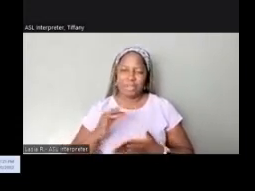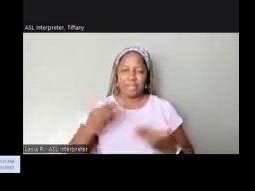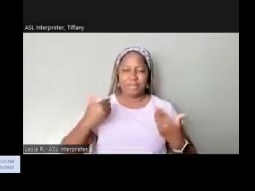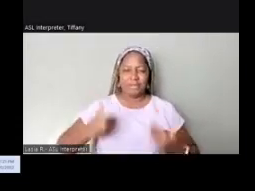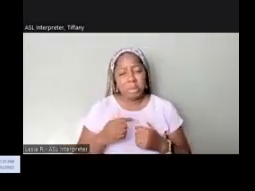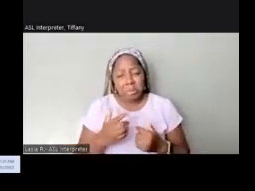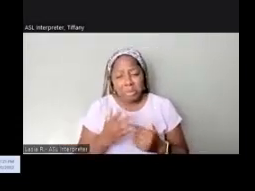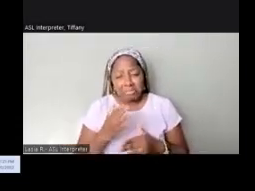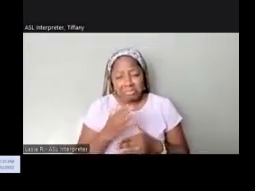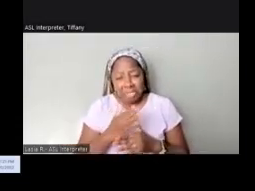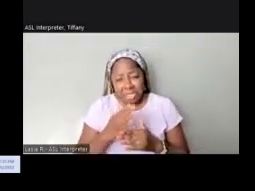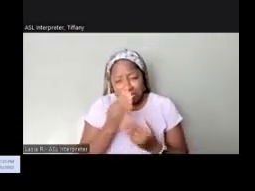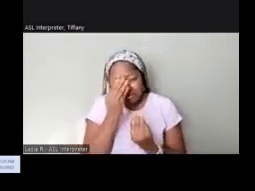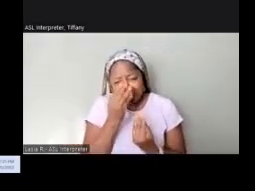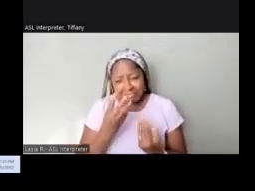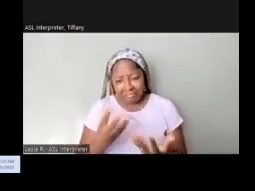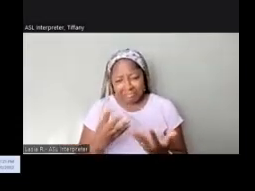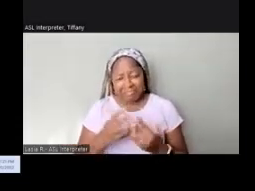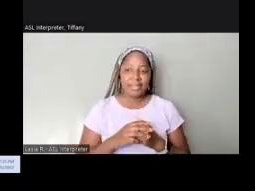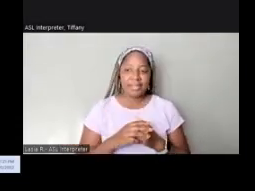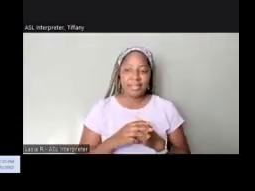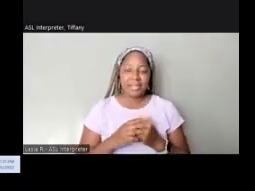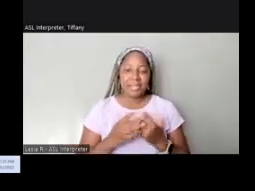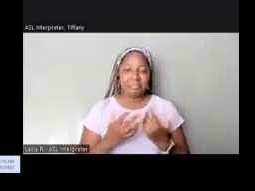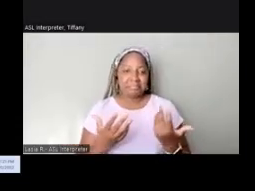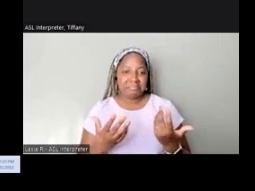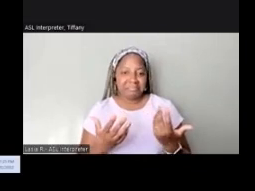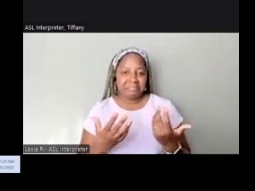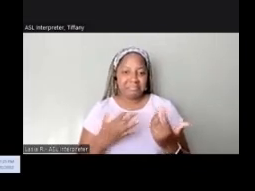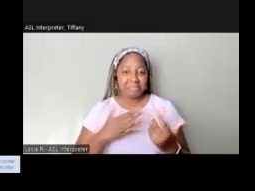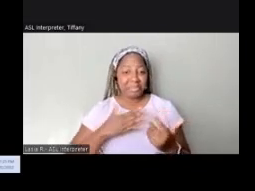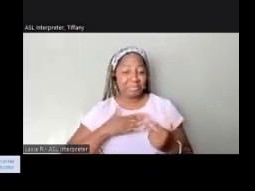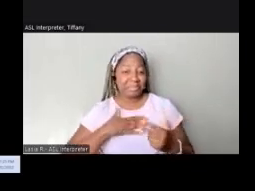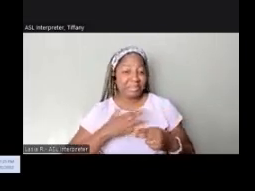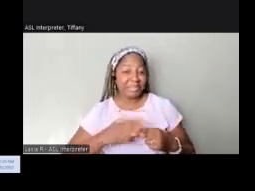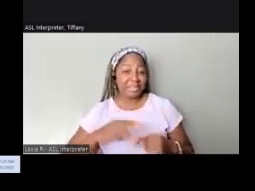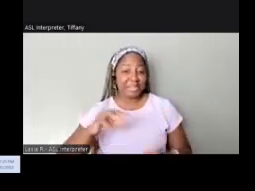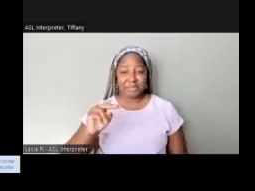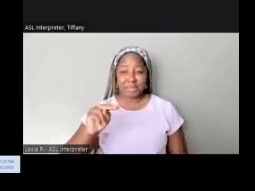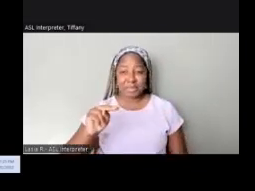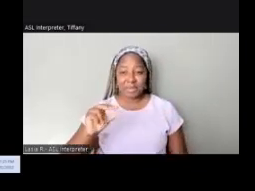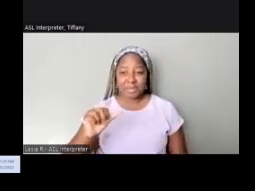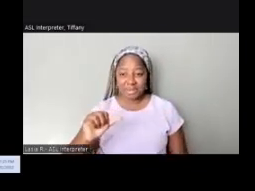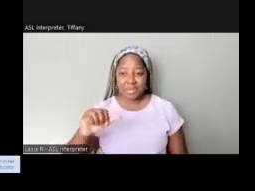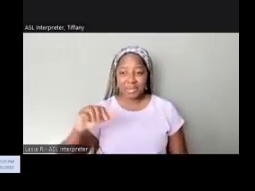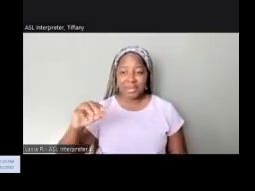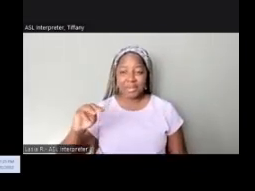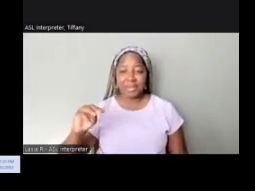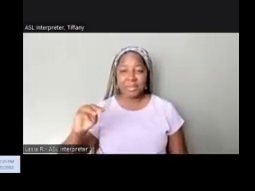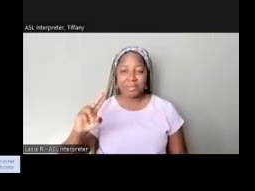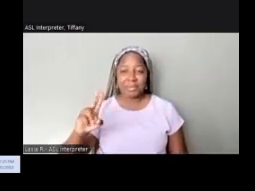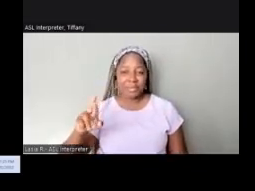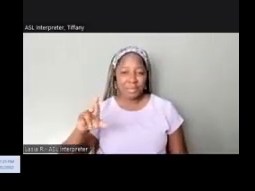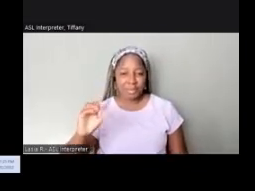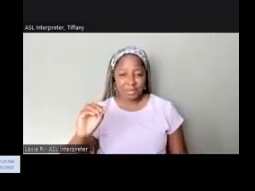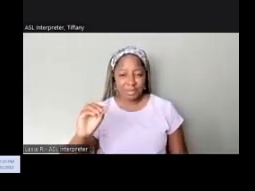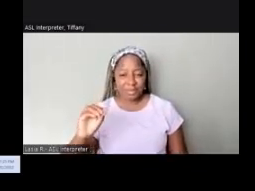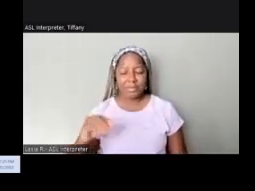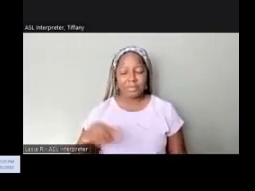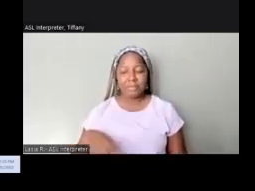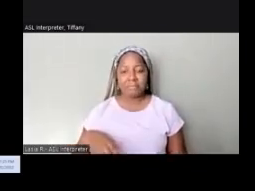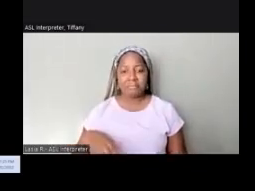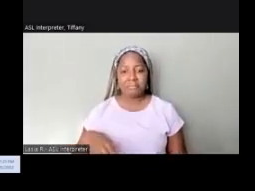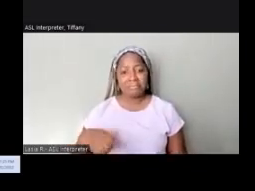really quickly as we have this conversation. My name's Mona Muro, and as I think about the